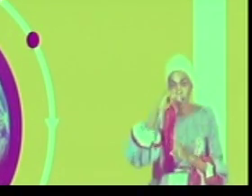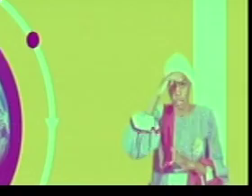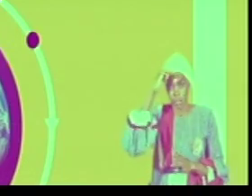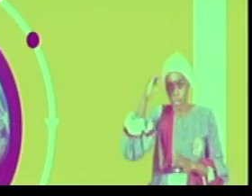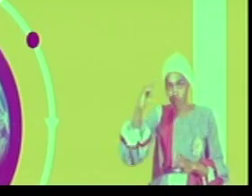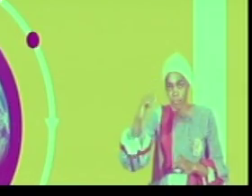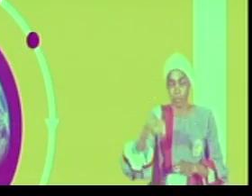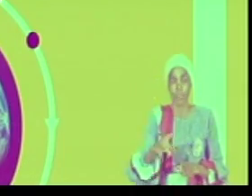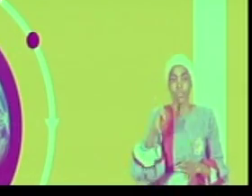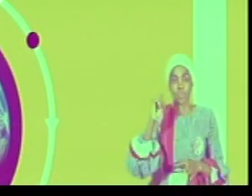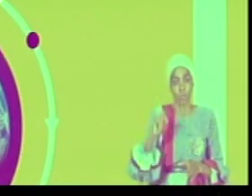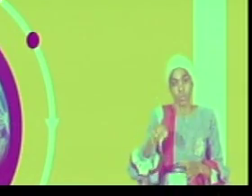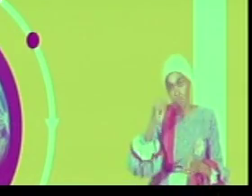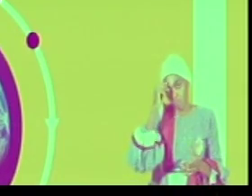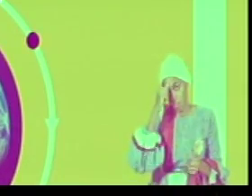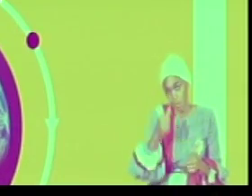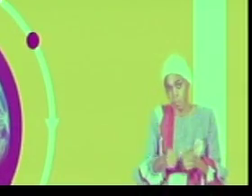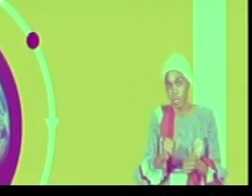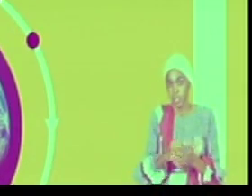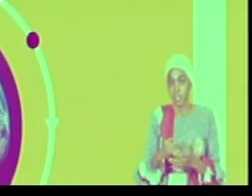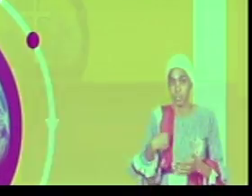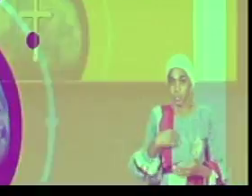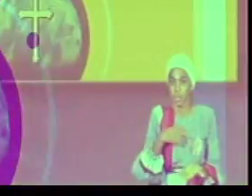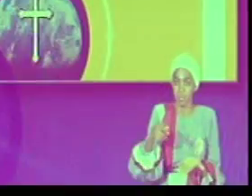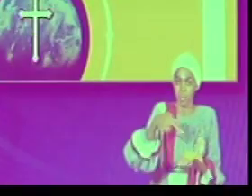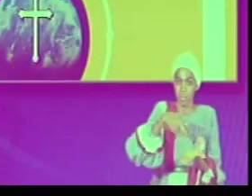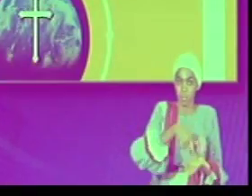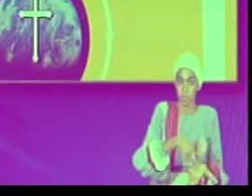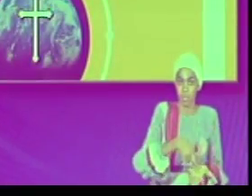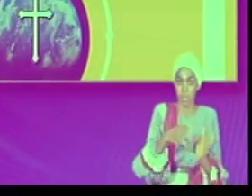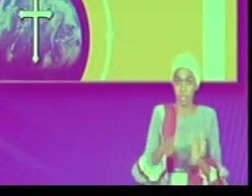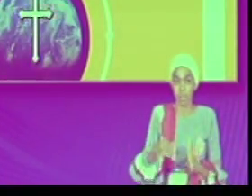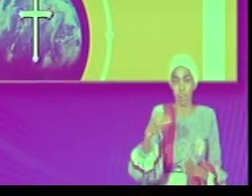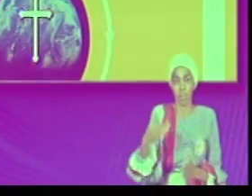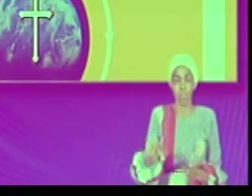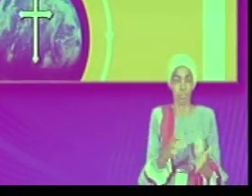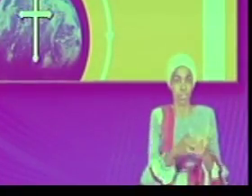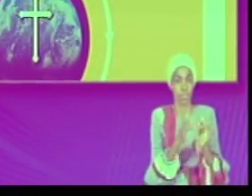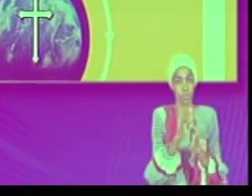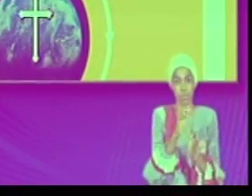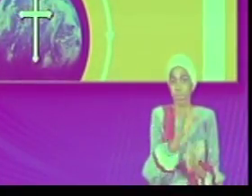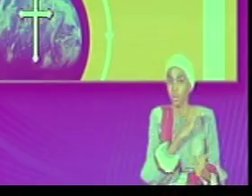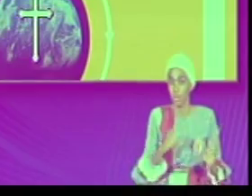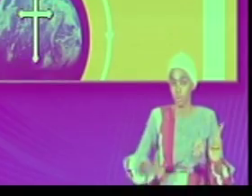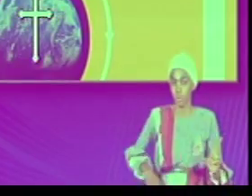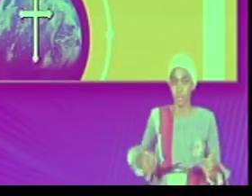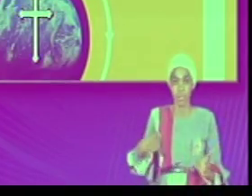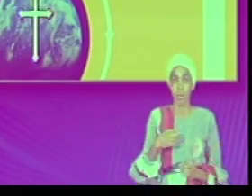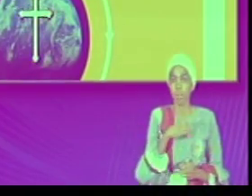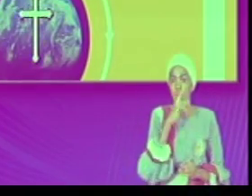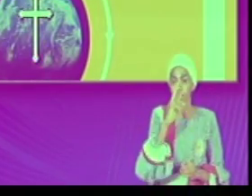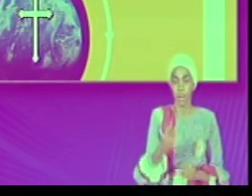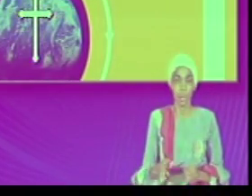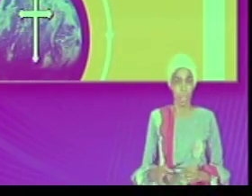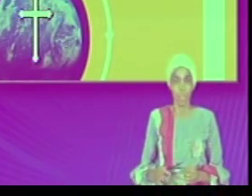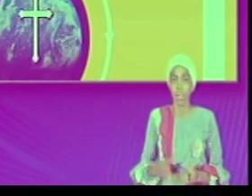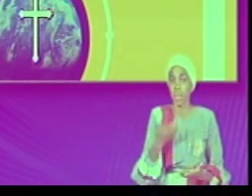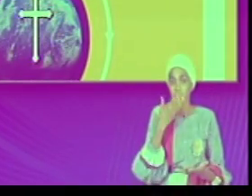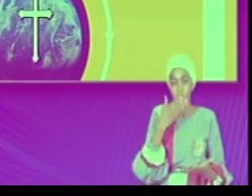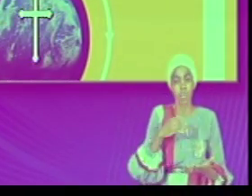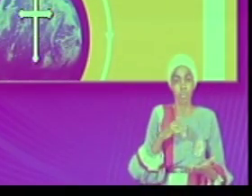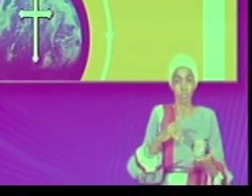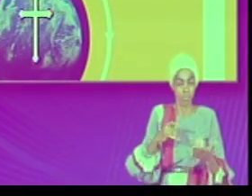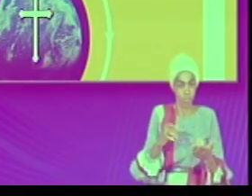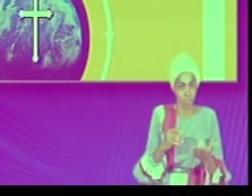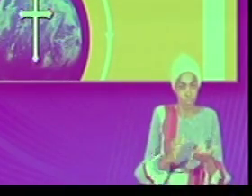breed. We are a brand new breed of believers. We have a unique DNA. For we